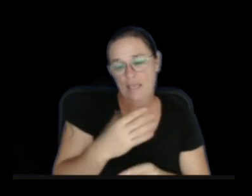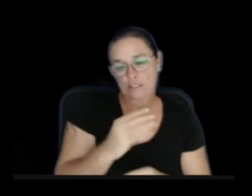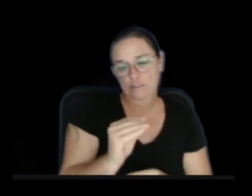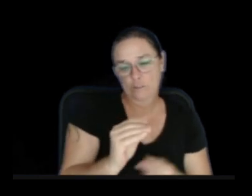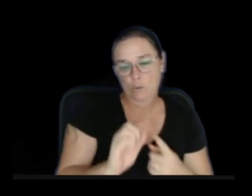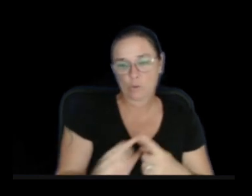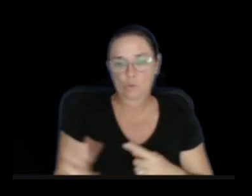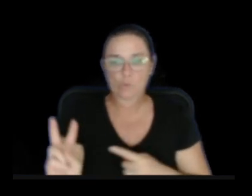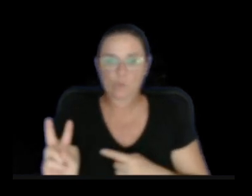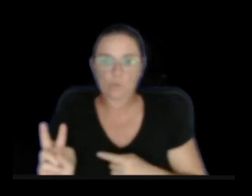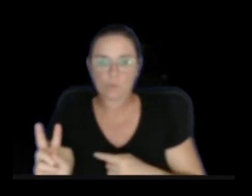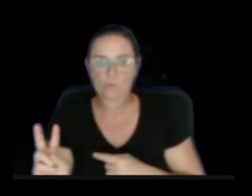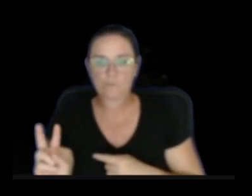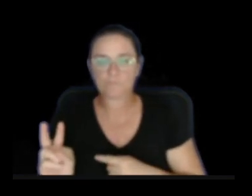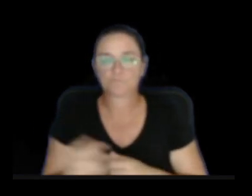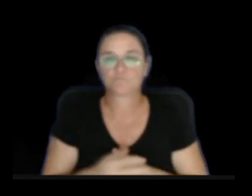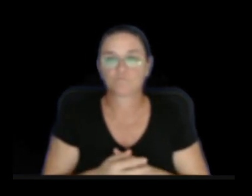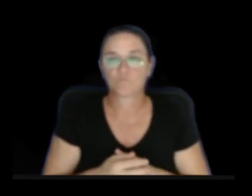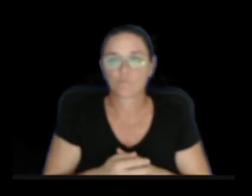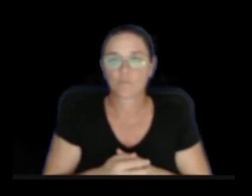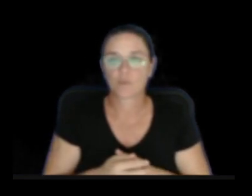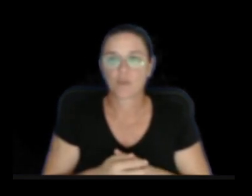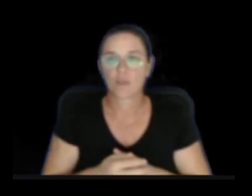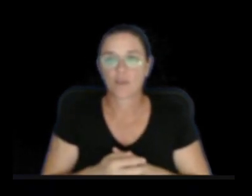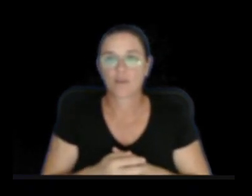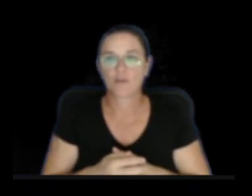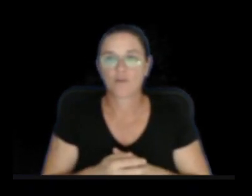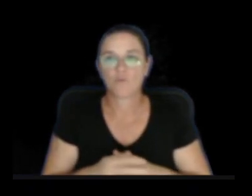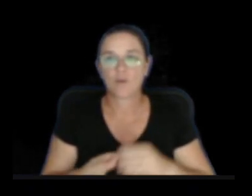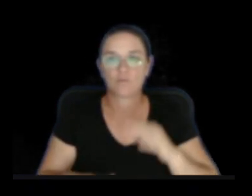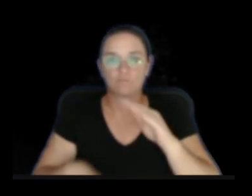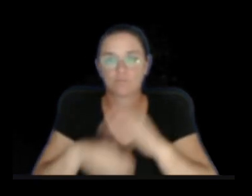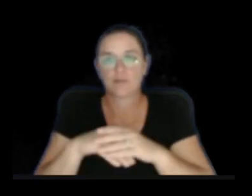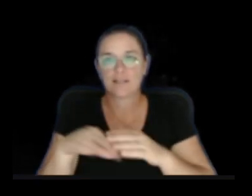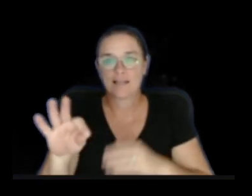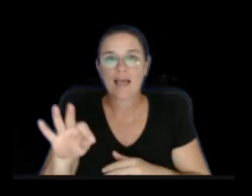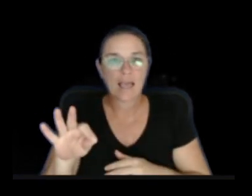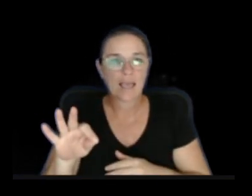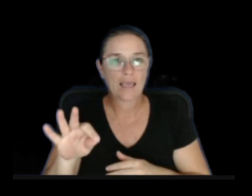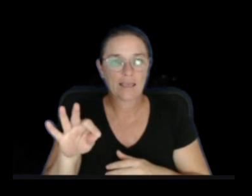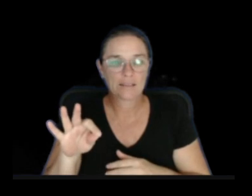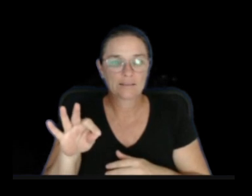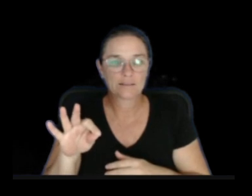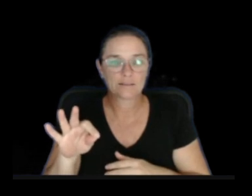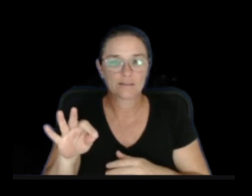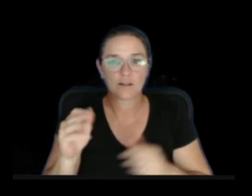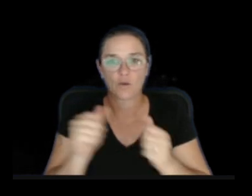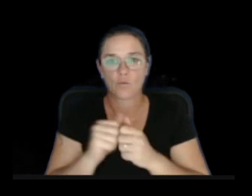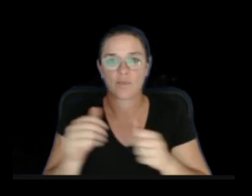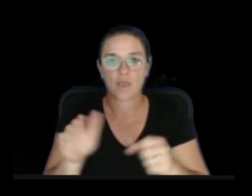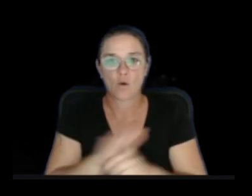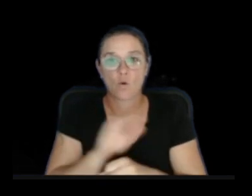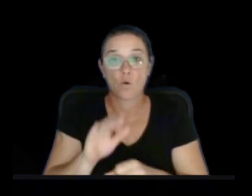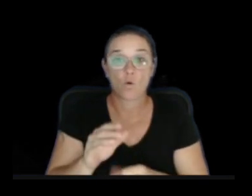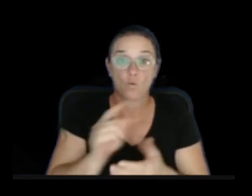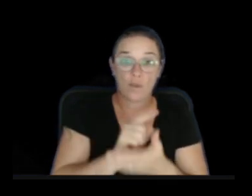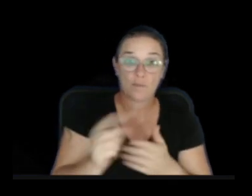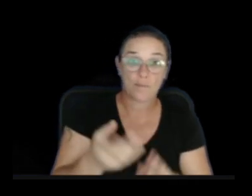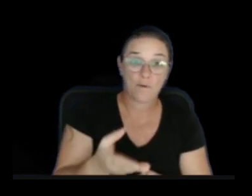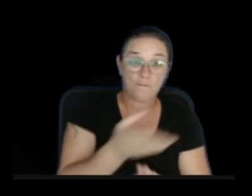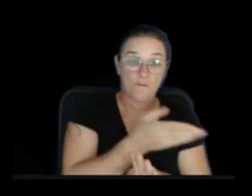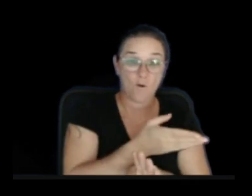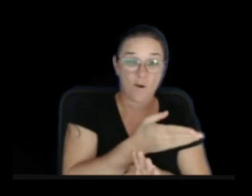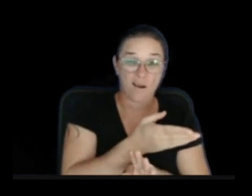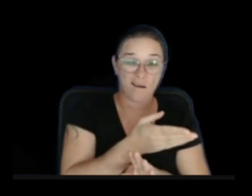most of that time. We did reach a count of 9 last week, but that whole other week before that, we were in the